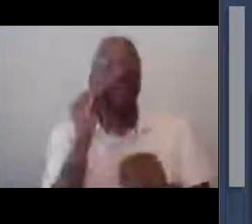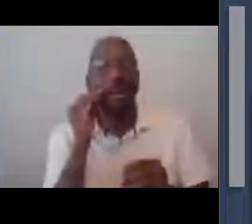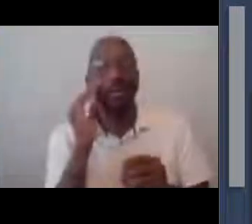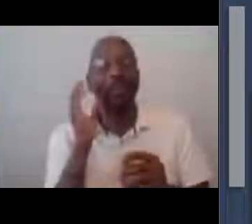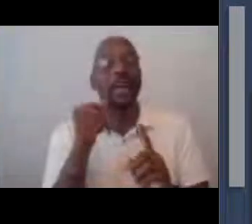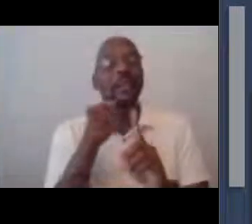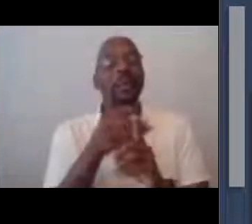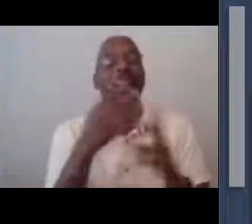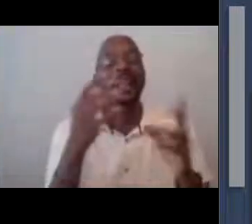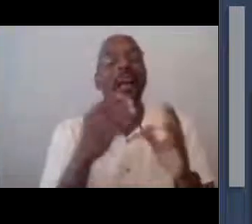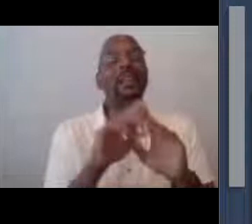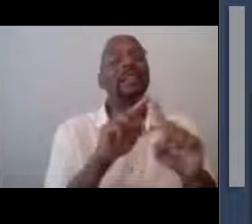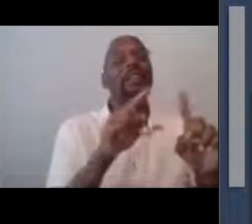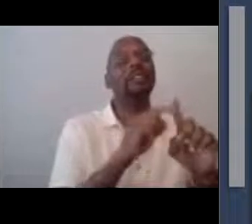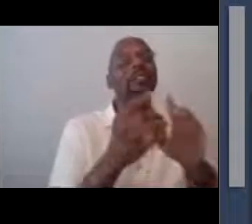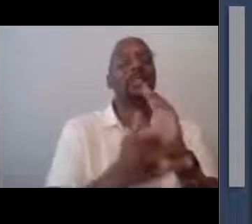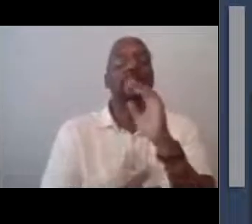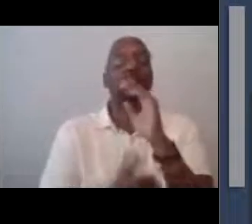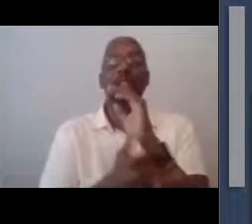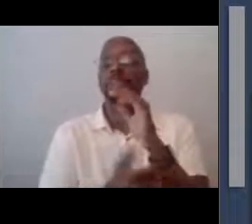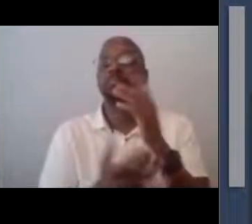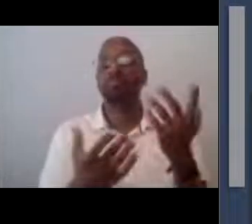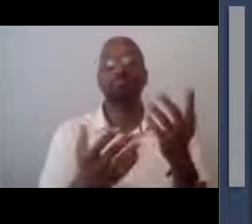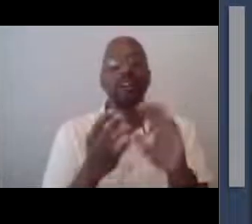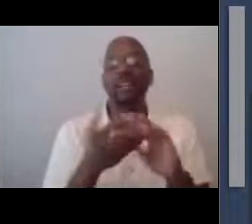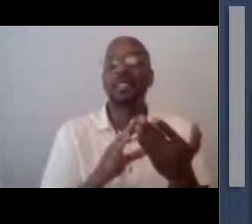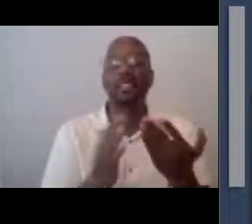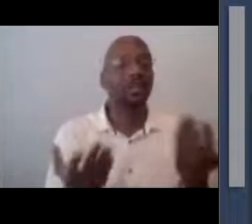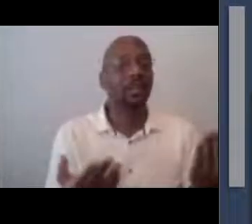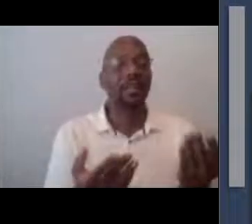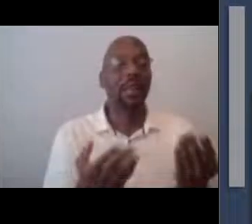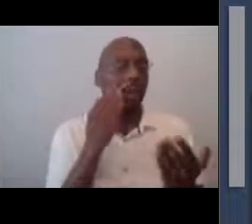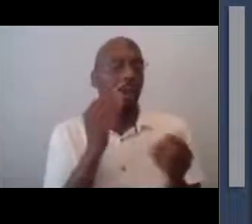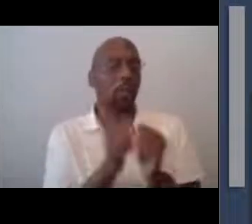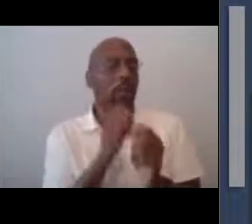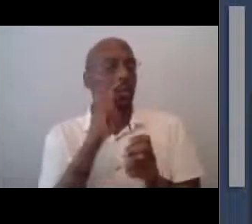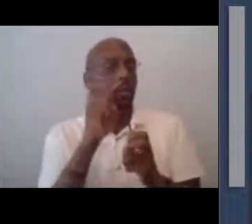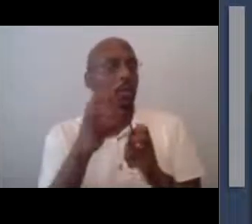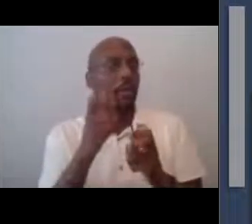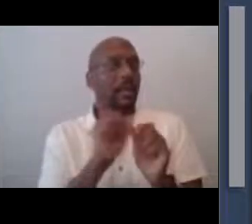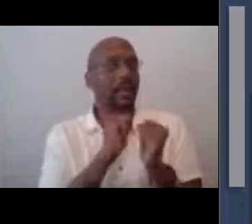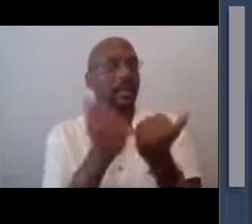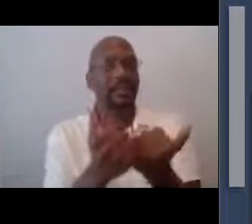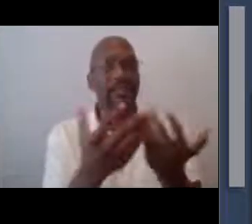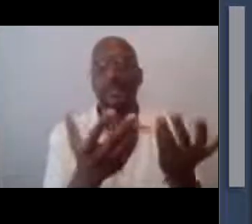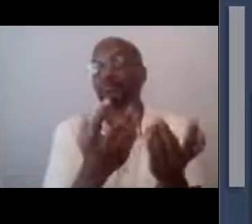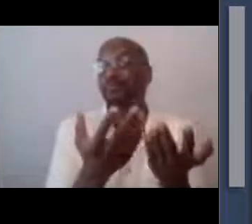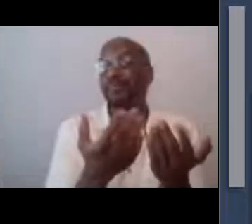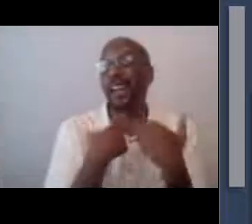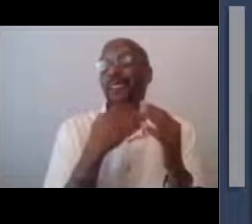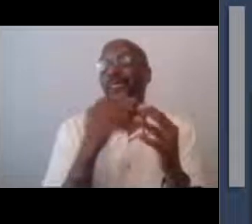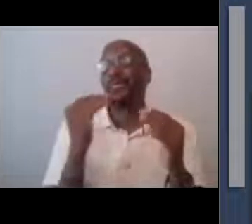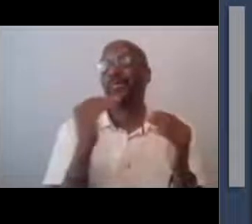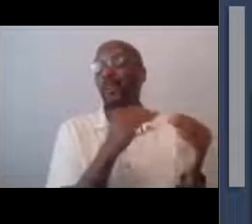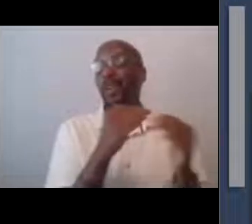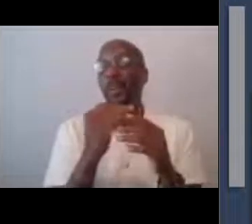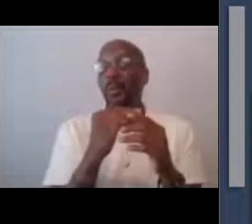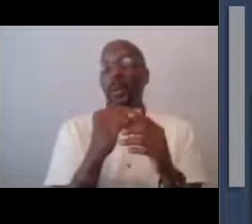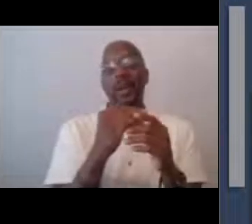specifically within transportation agencies, right? Not only have they taken over, they're in freeways, but they're now in corridors, they're in our